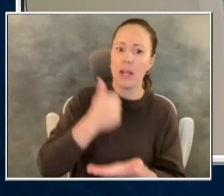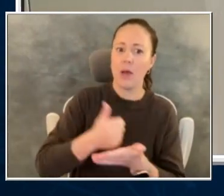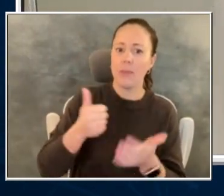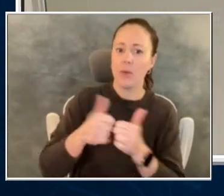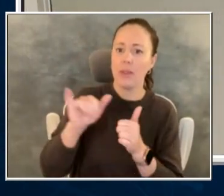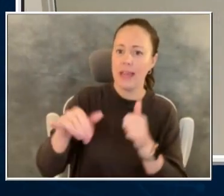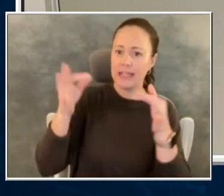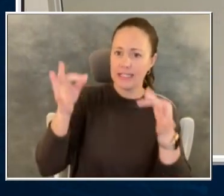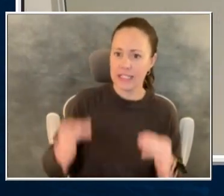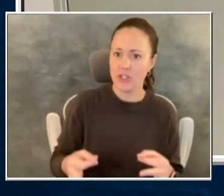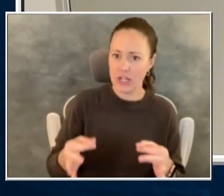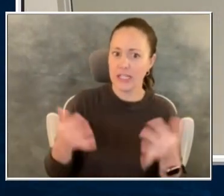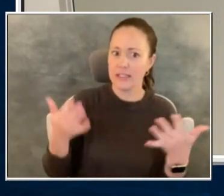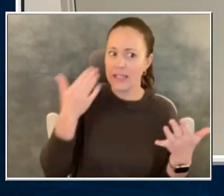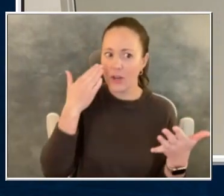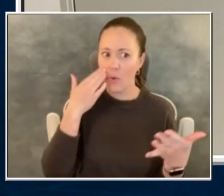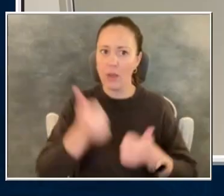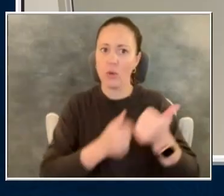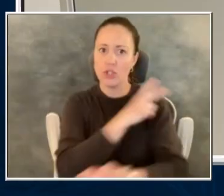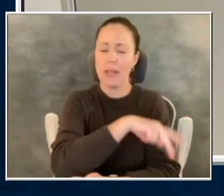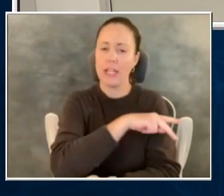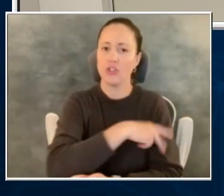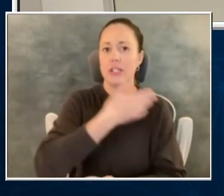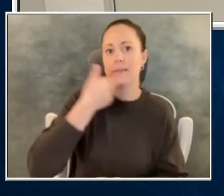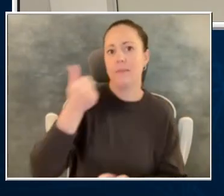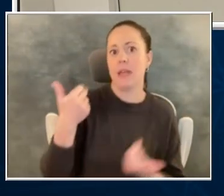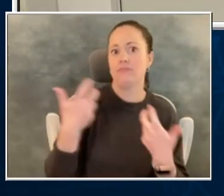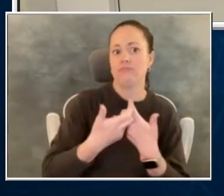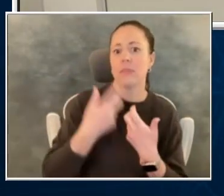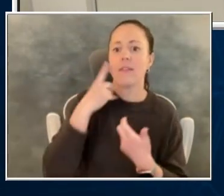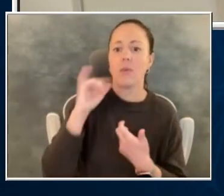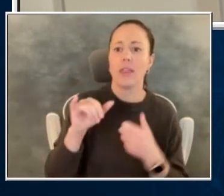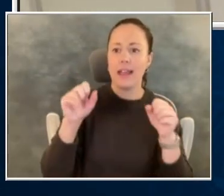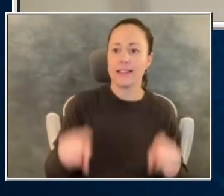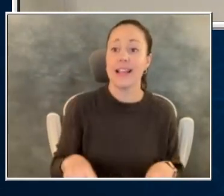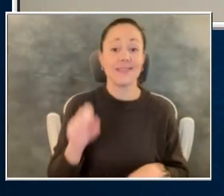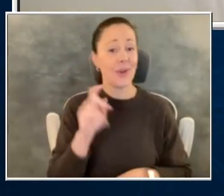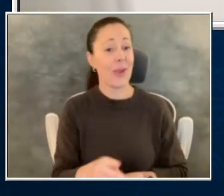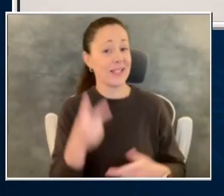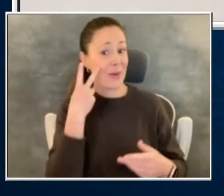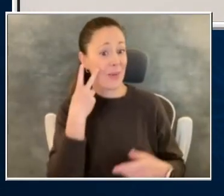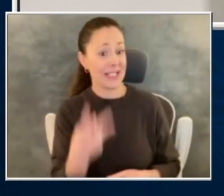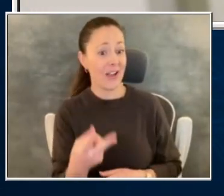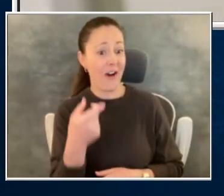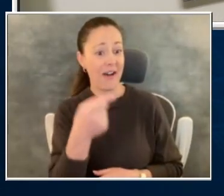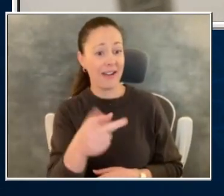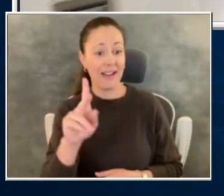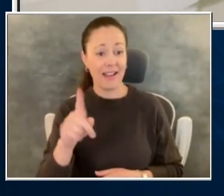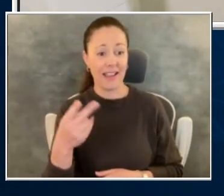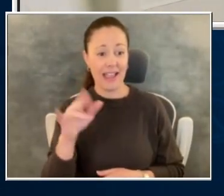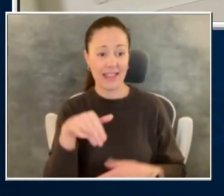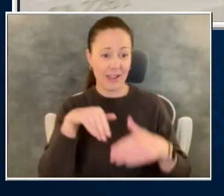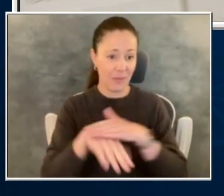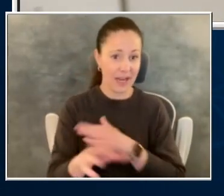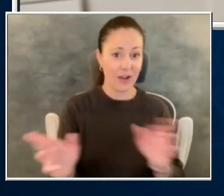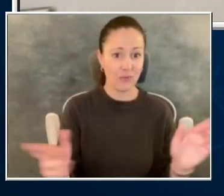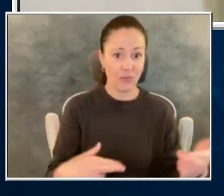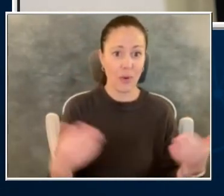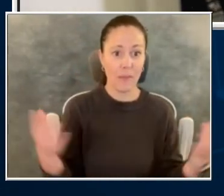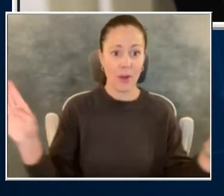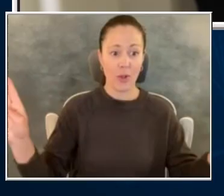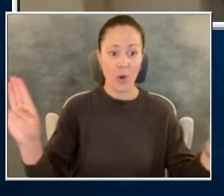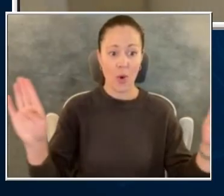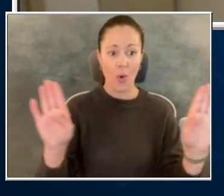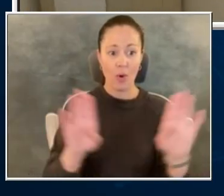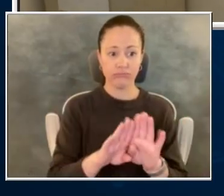decide which patients are best suited for this test. So there we saw, she went in the room. They closed the door. I was looking at you while you were talking,